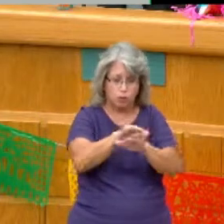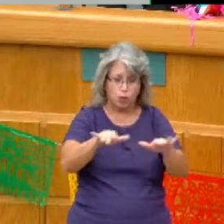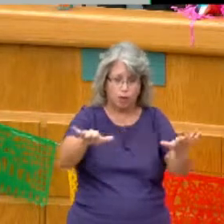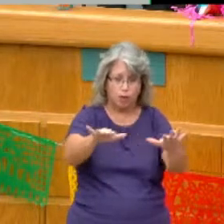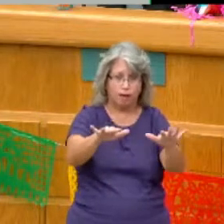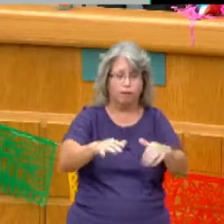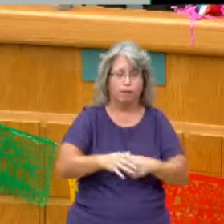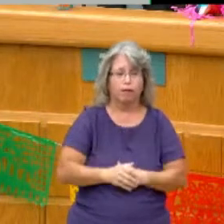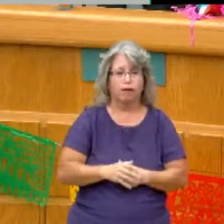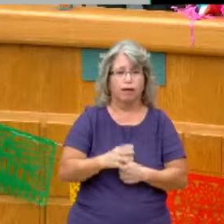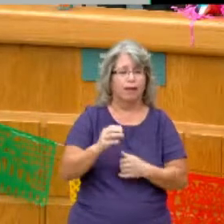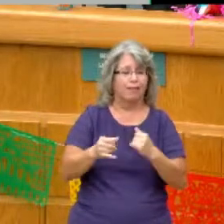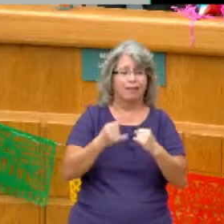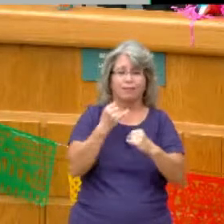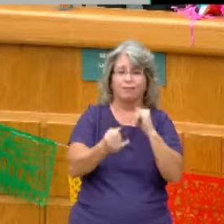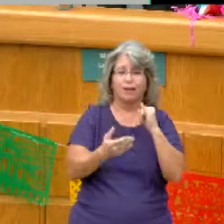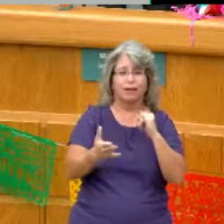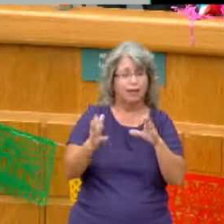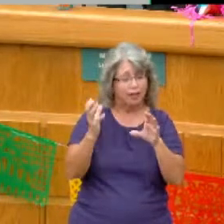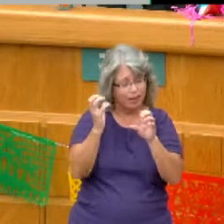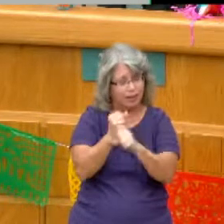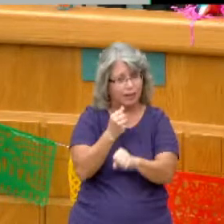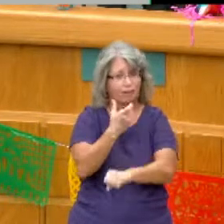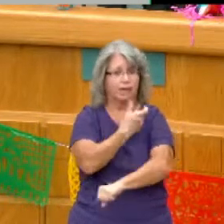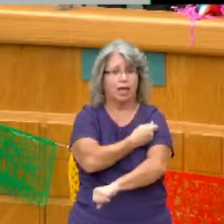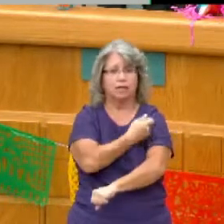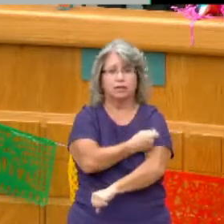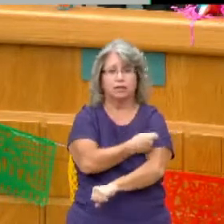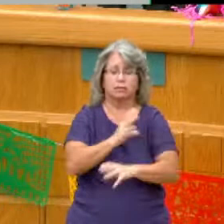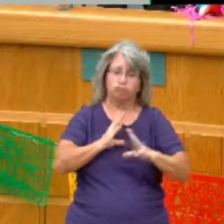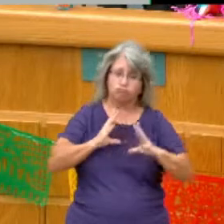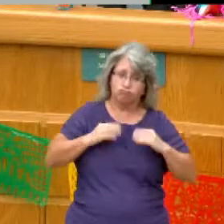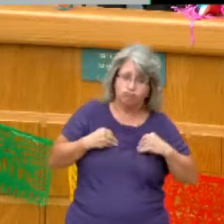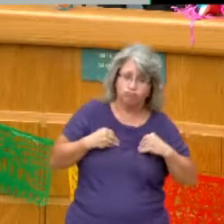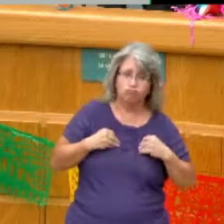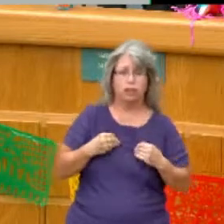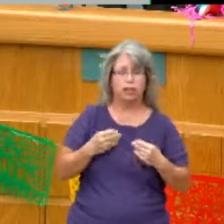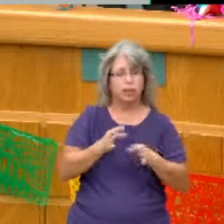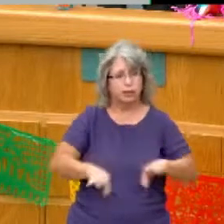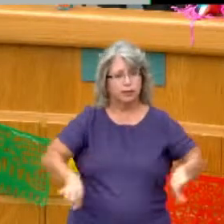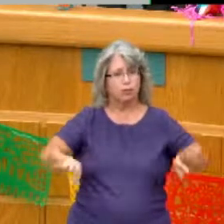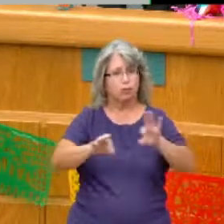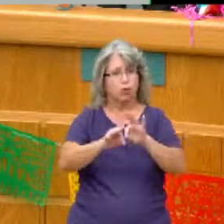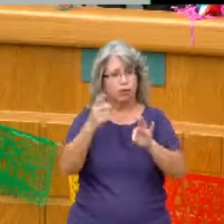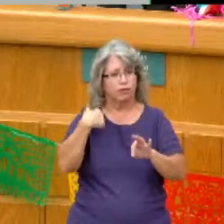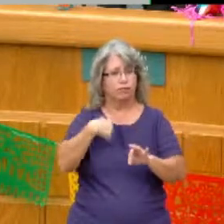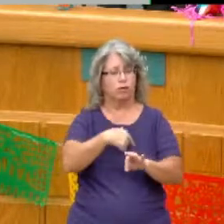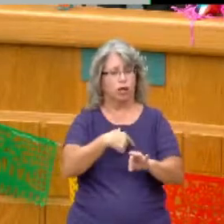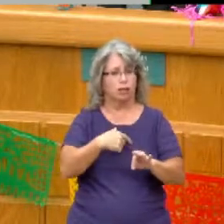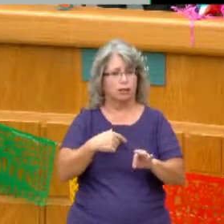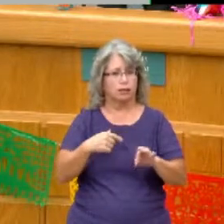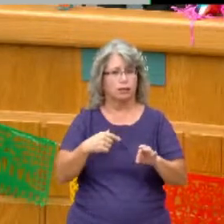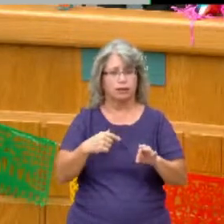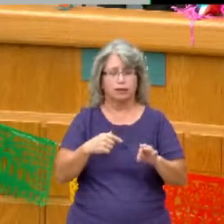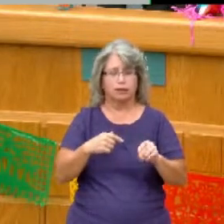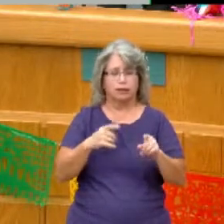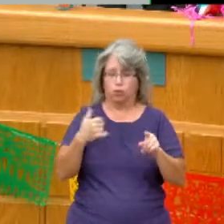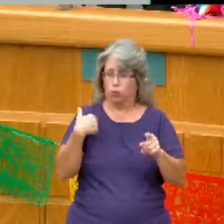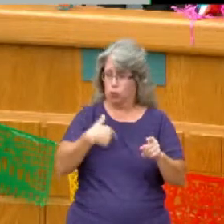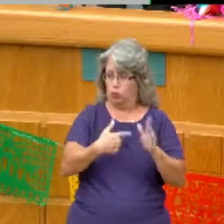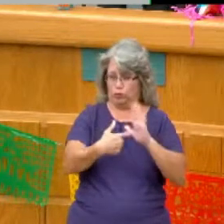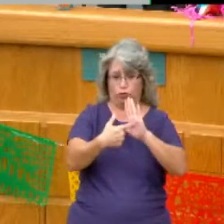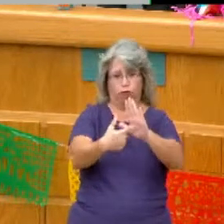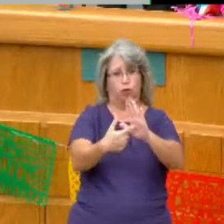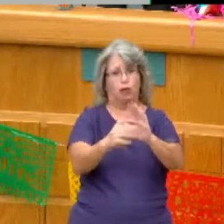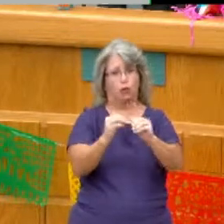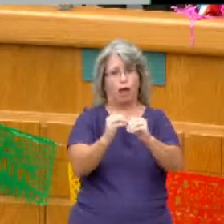It's important for us to get vaccinated. They have a big effect on how stressed out our healthcare system gets.